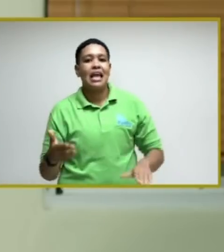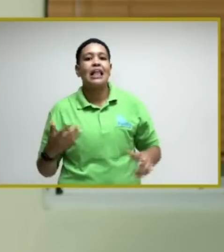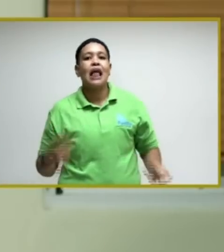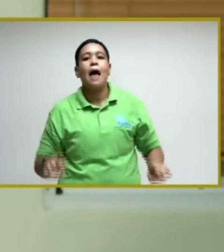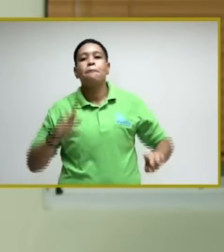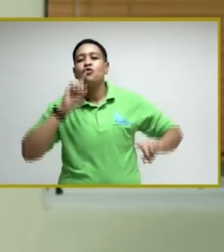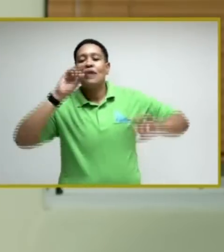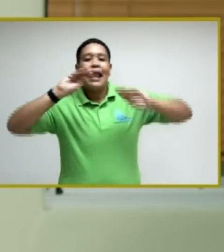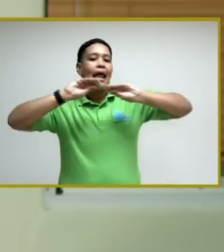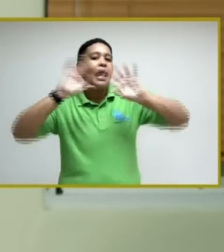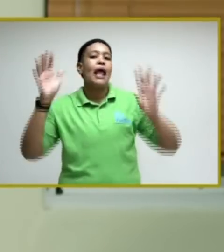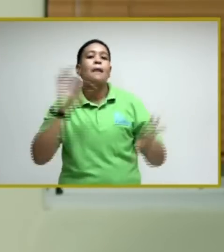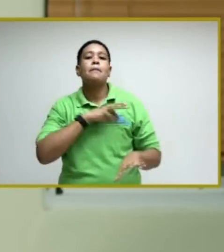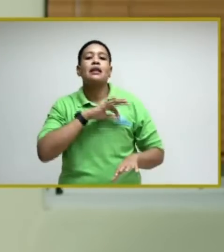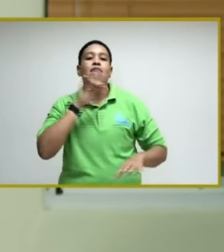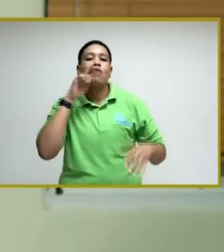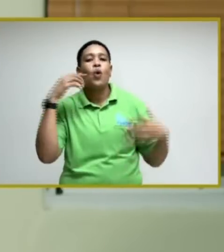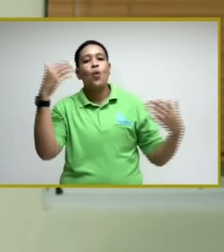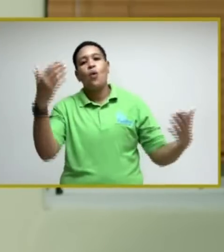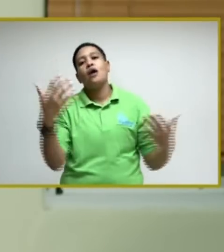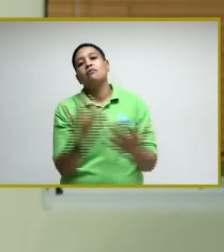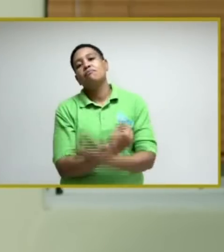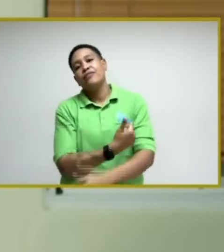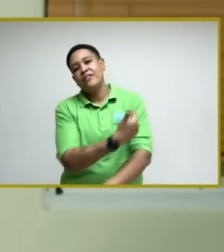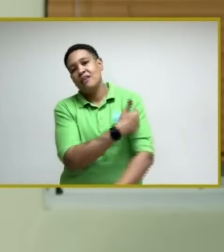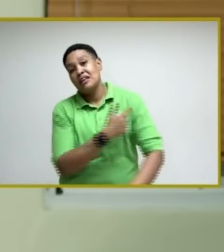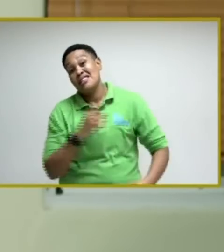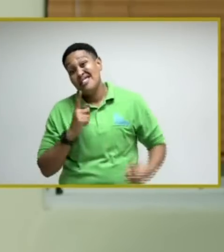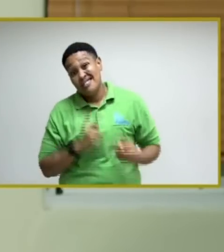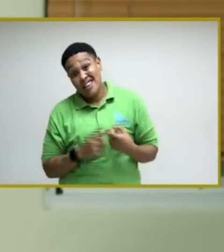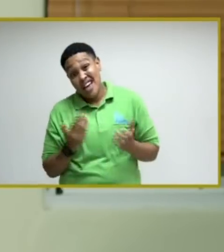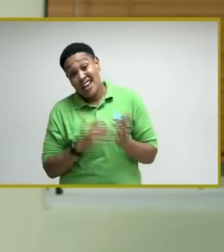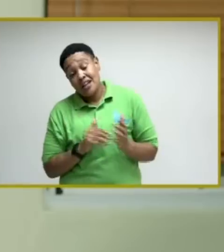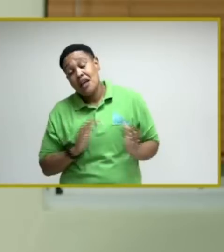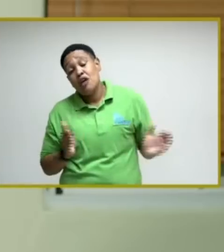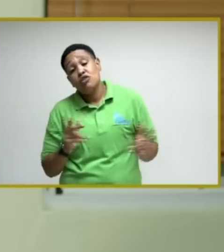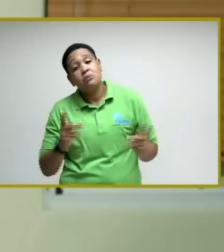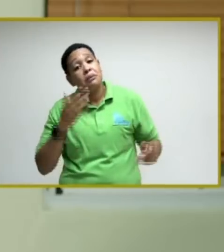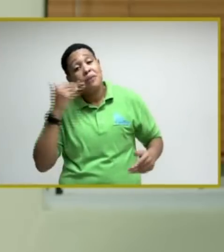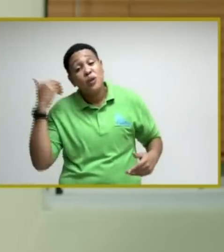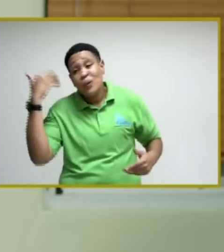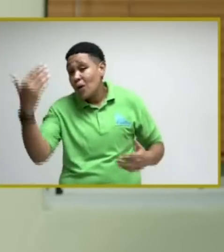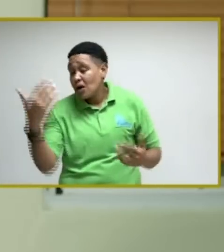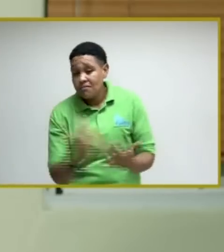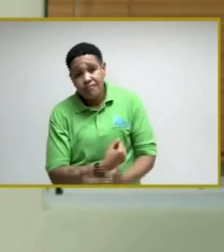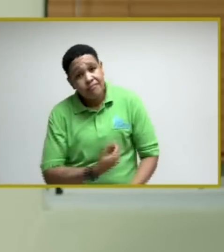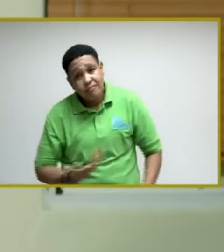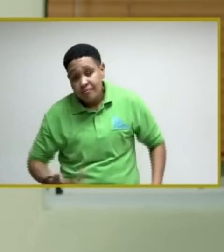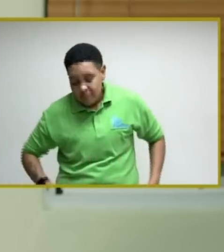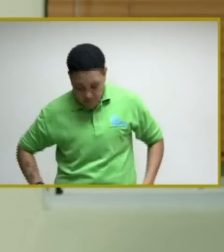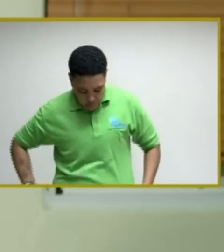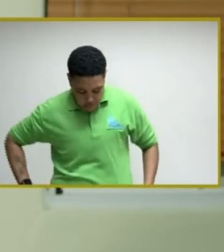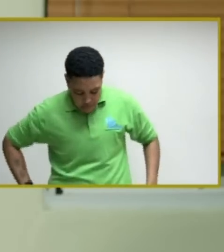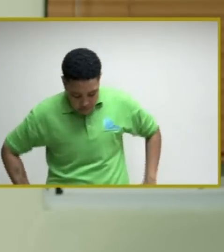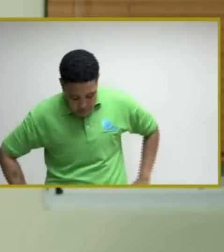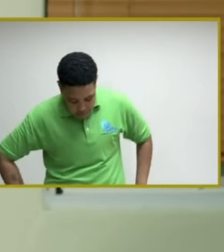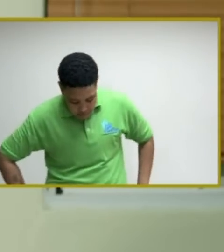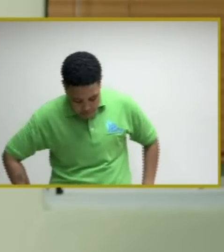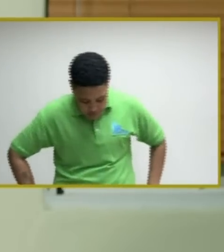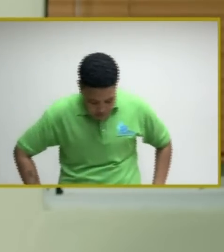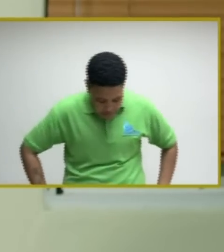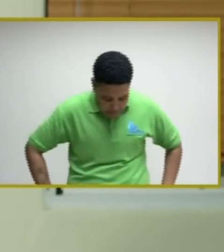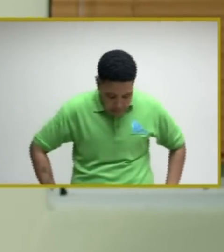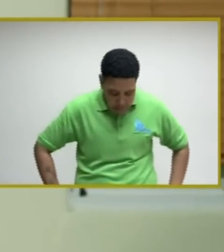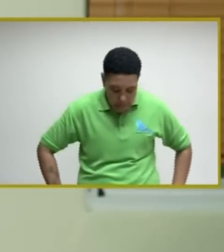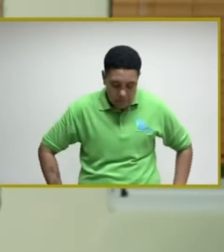a clear benefit for getting the vaccine, and again, I would encourage persons to do so. The question